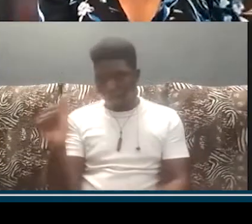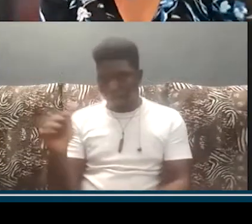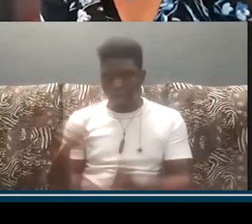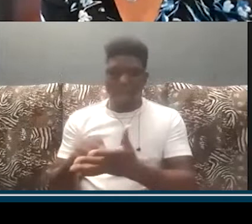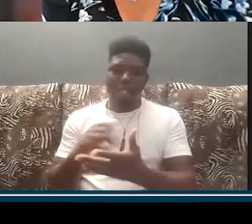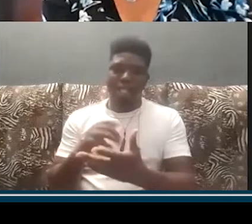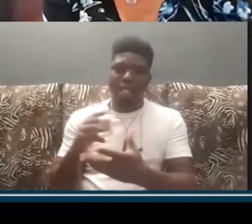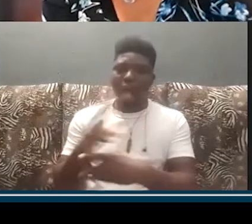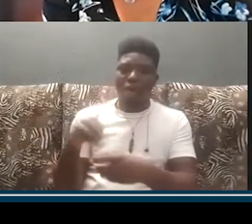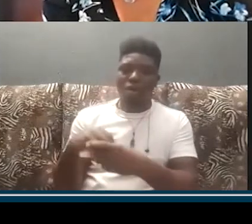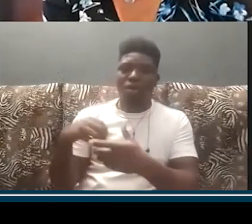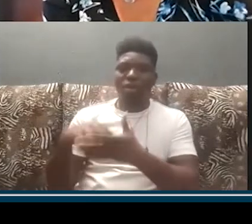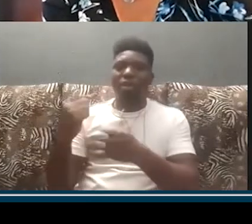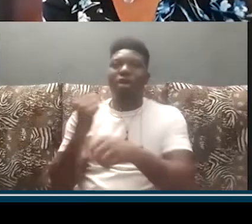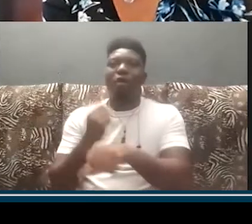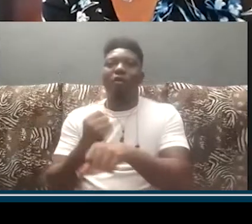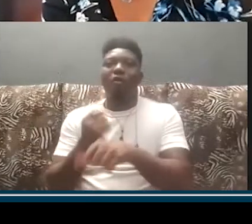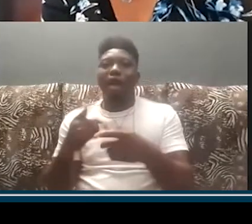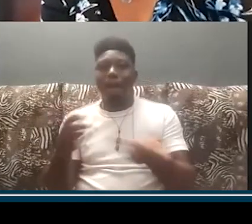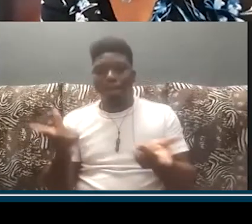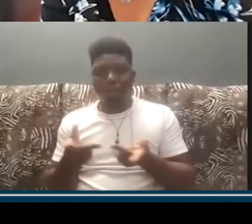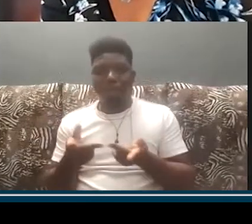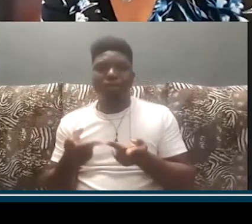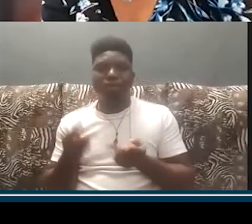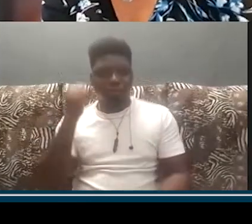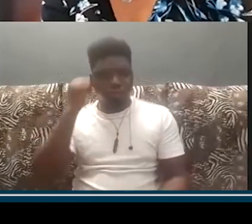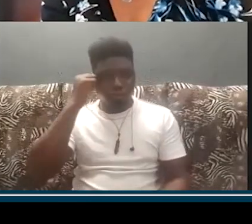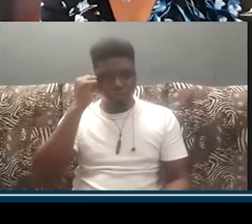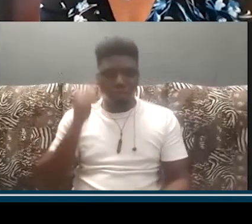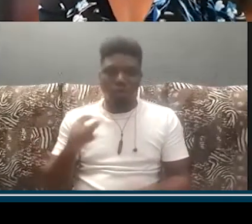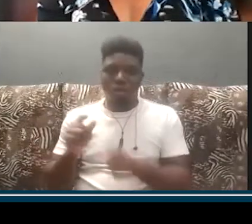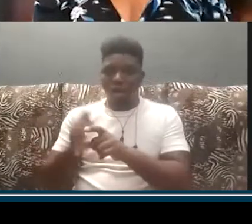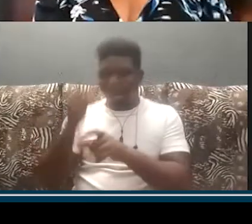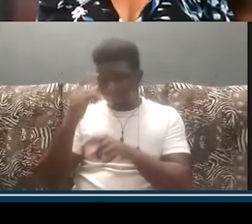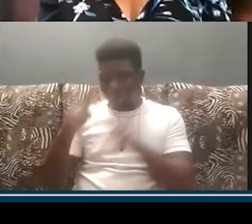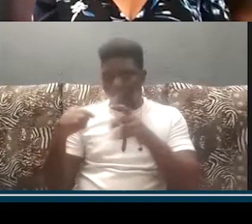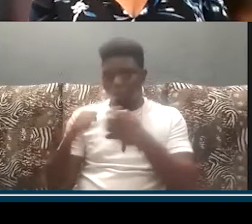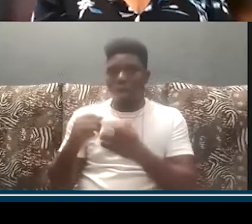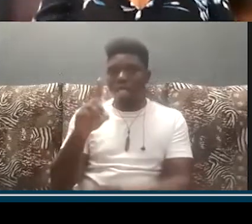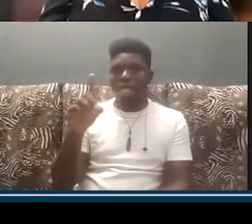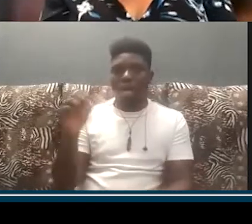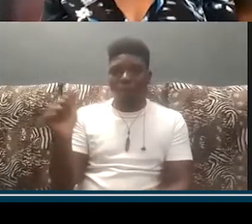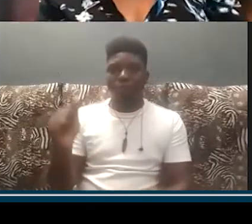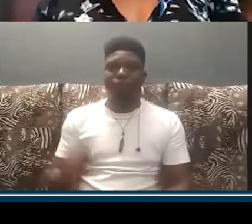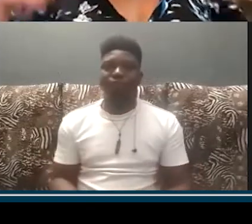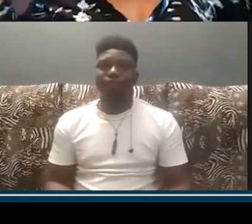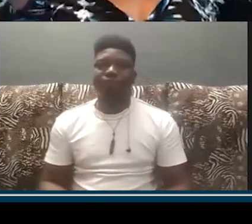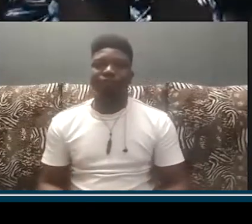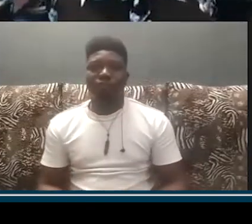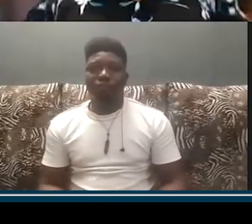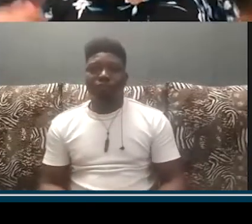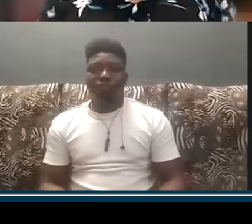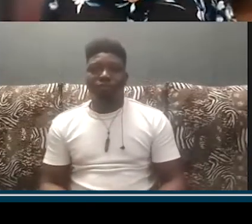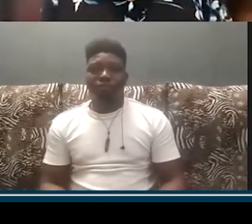not considered ableism or disabilities in their DEI frameworks before? Any thoughts, Abby?